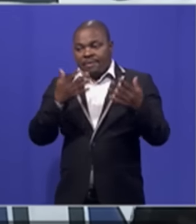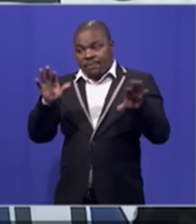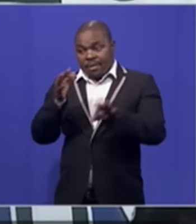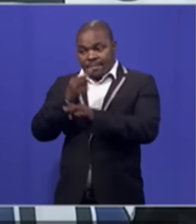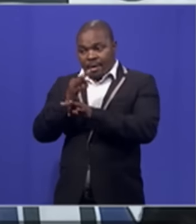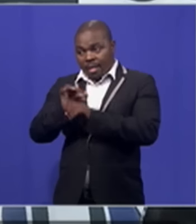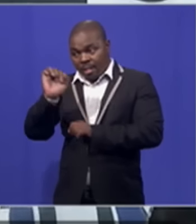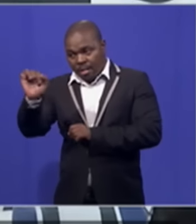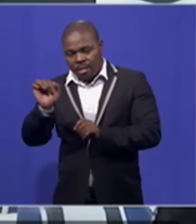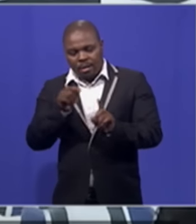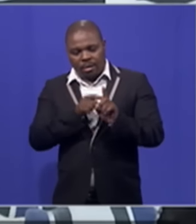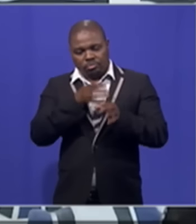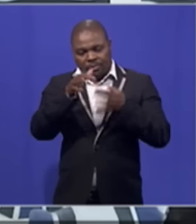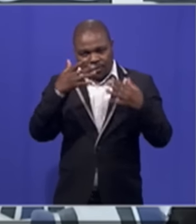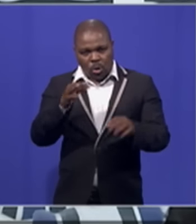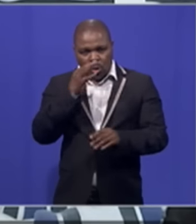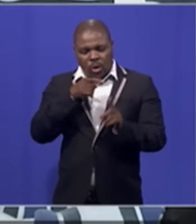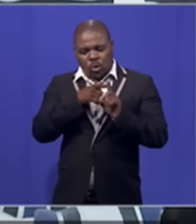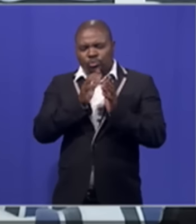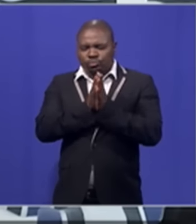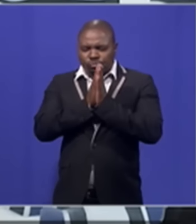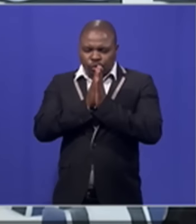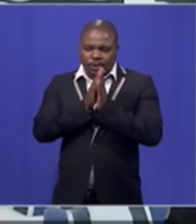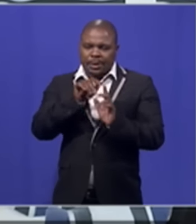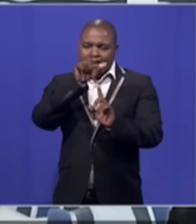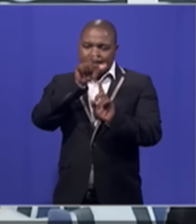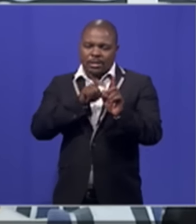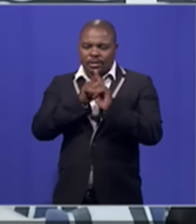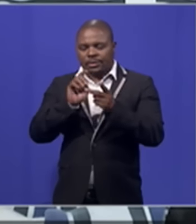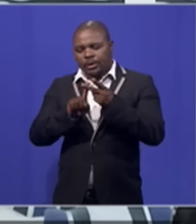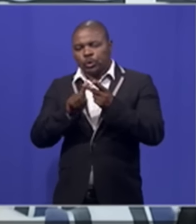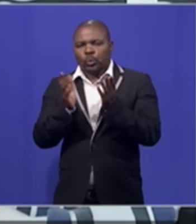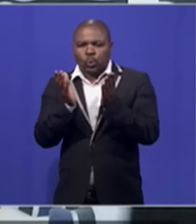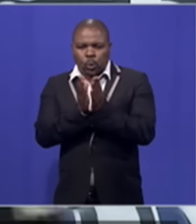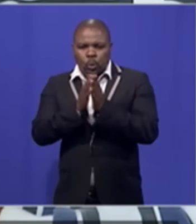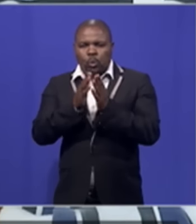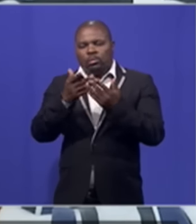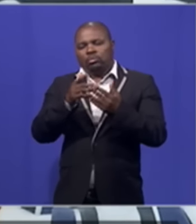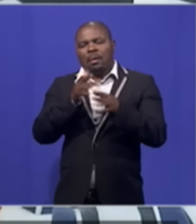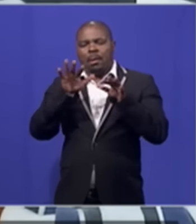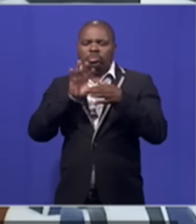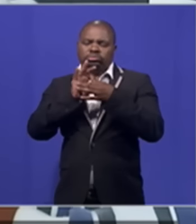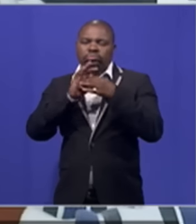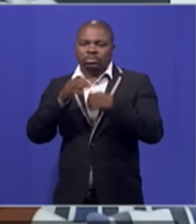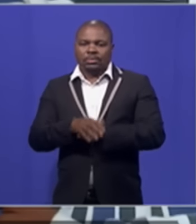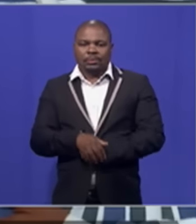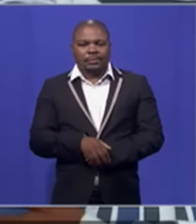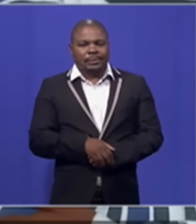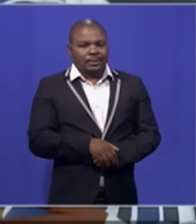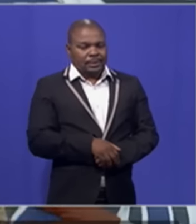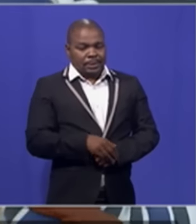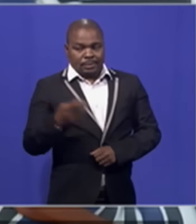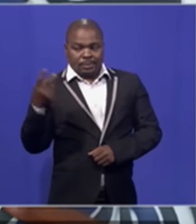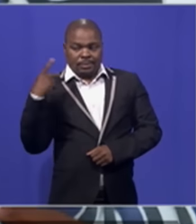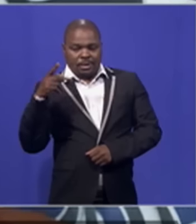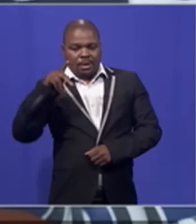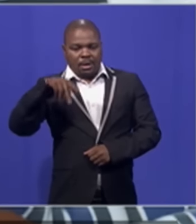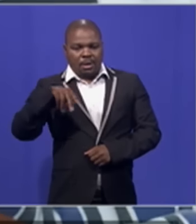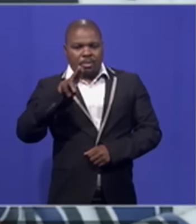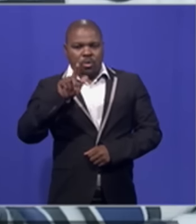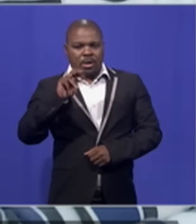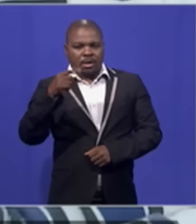hae o buile hore Puleng o na ithatela kereke na ithatela sekolo e le motho wa batho. Ya mme nna le Puleng re hle re kopane